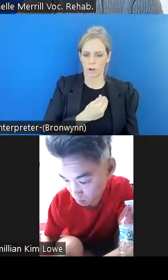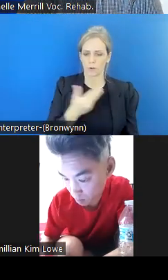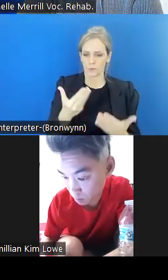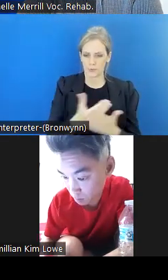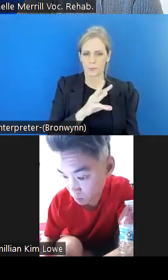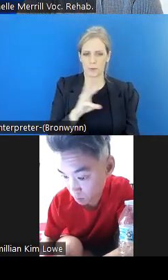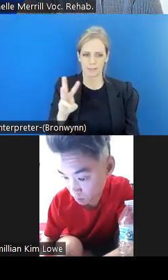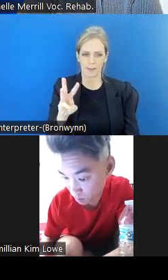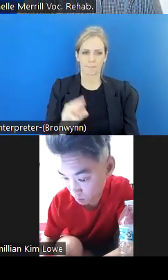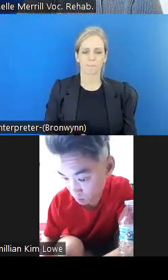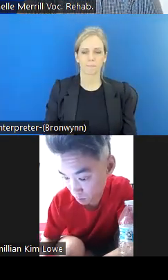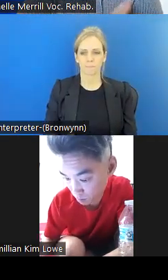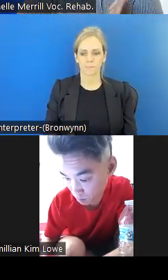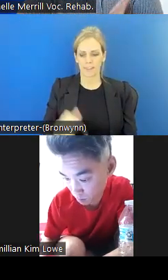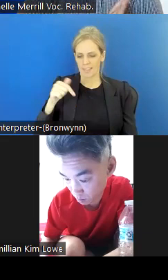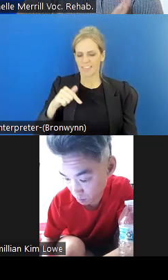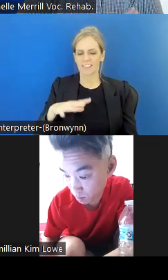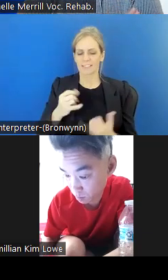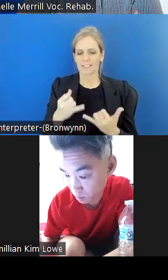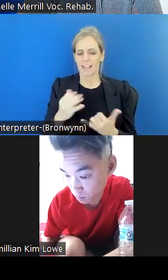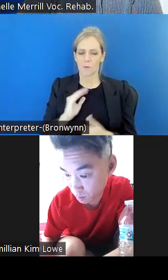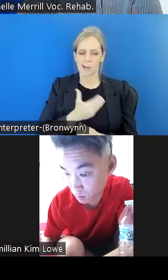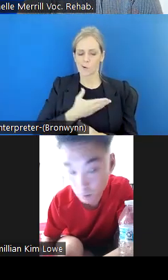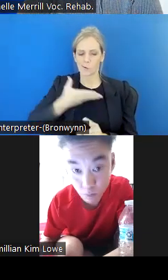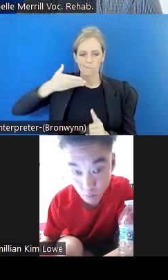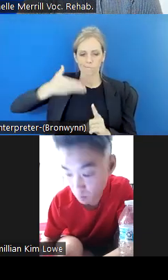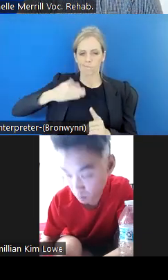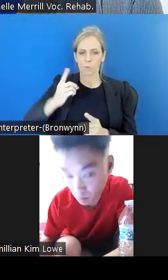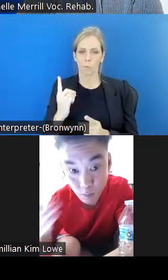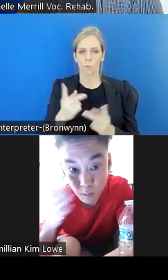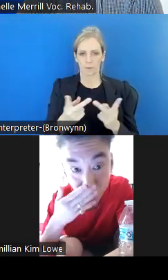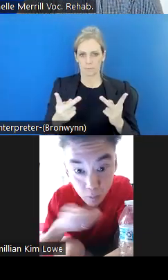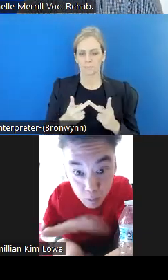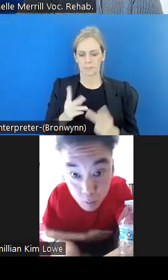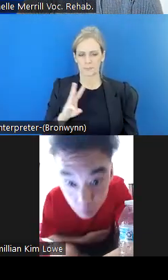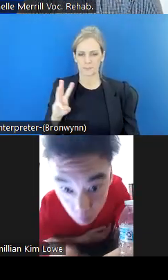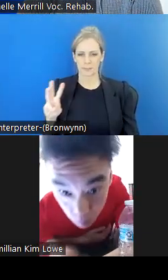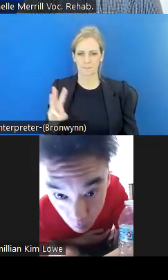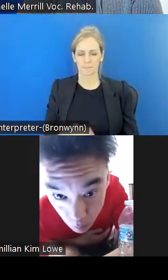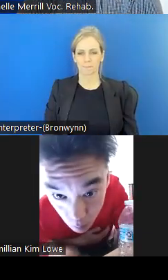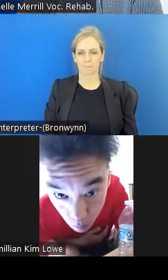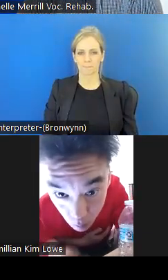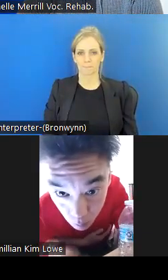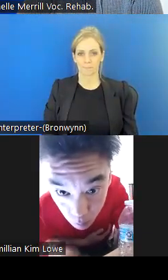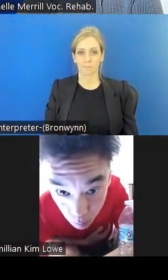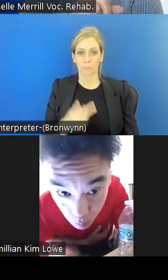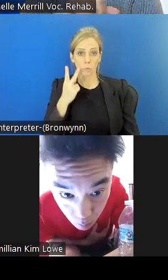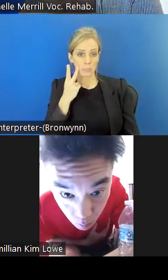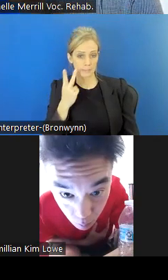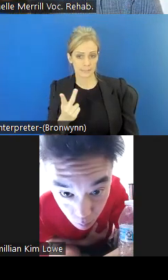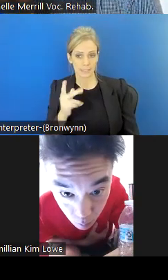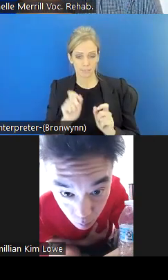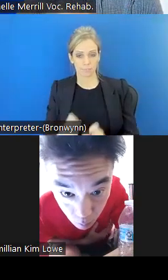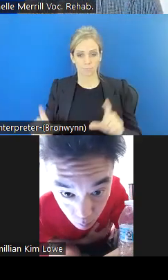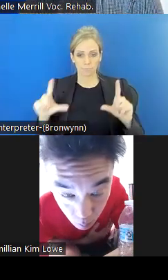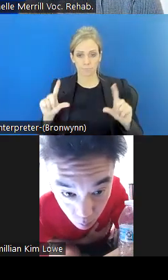This site is really the singular source for everything. We wanted to have everything in one place. As you can see, when you come to the site, you've got a header